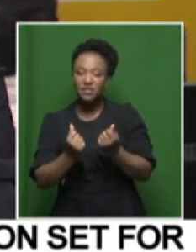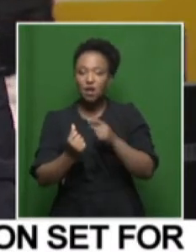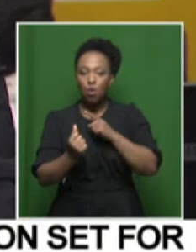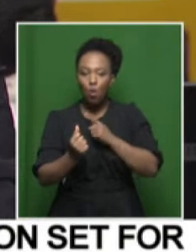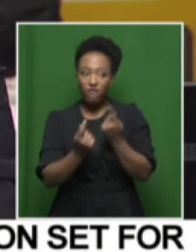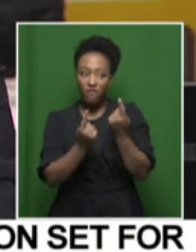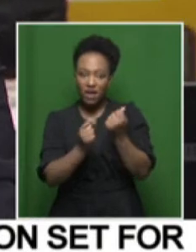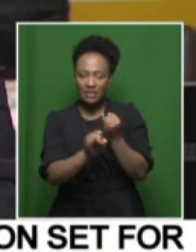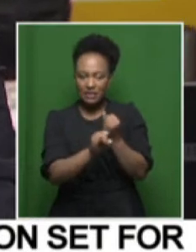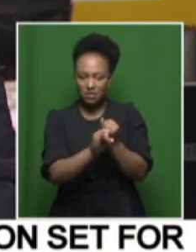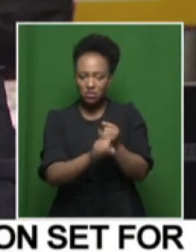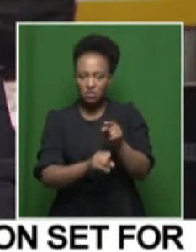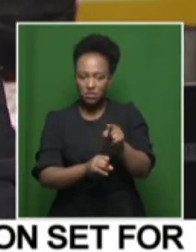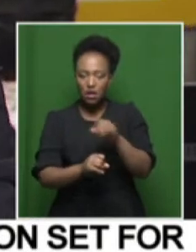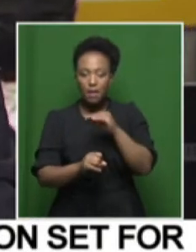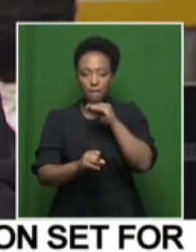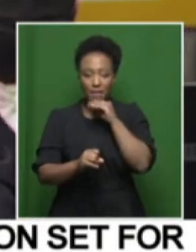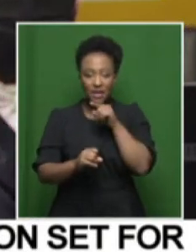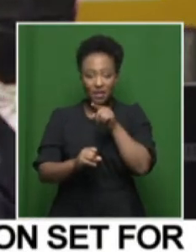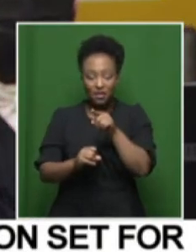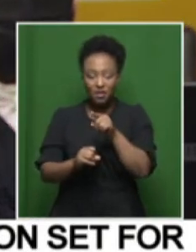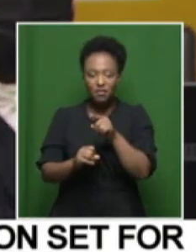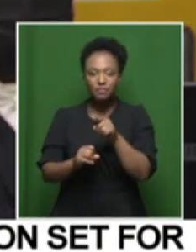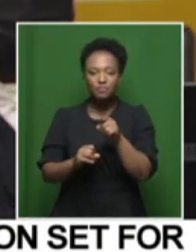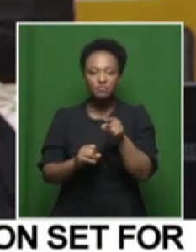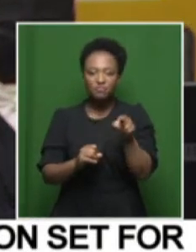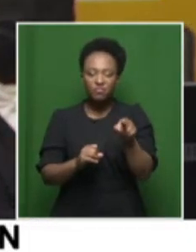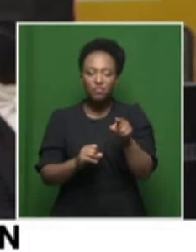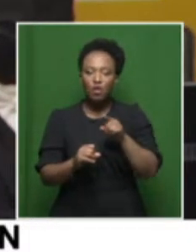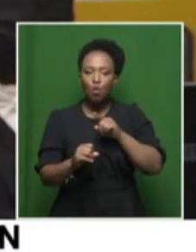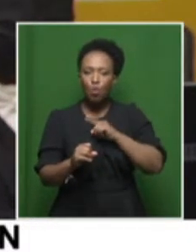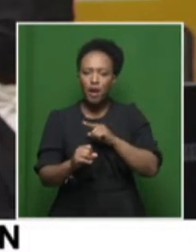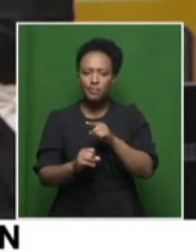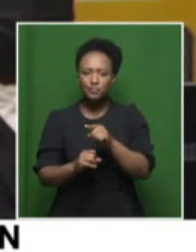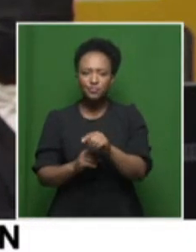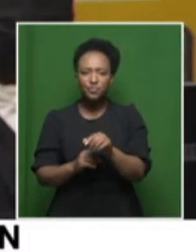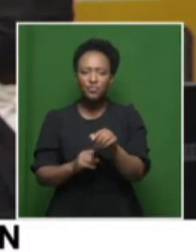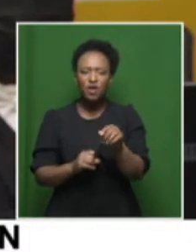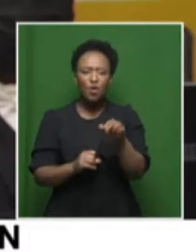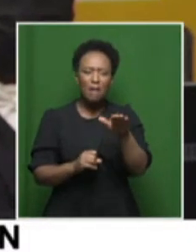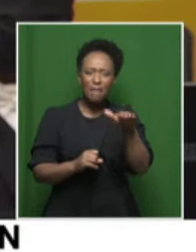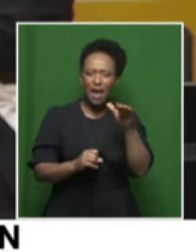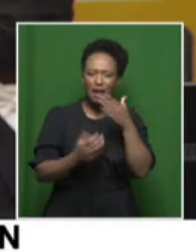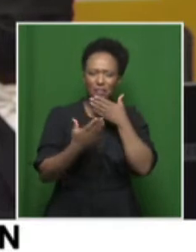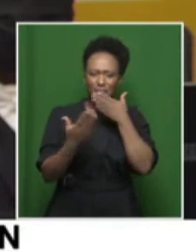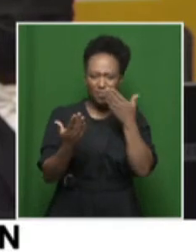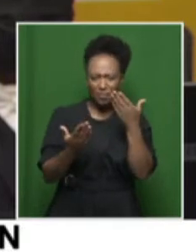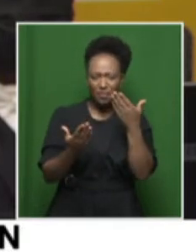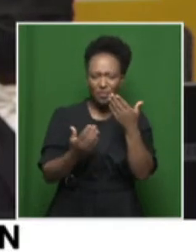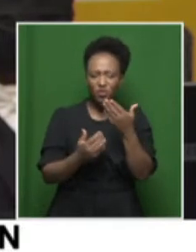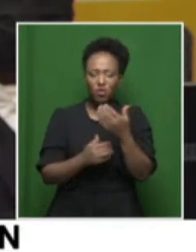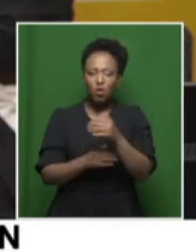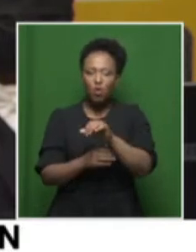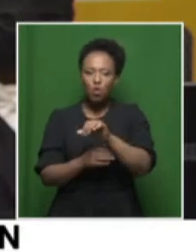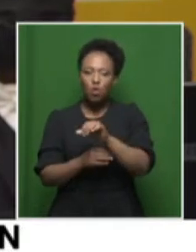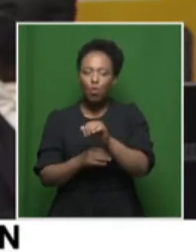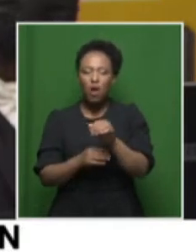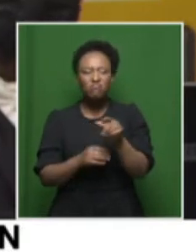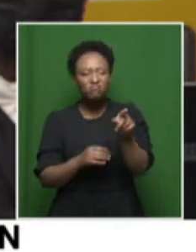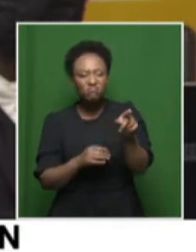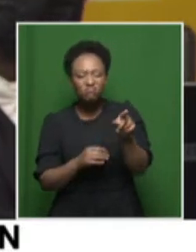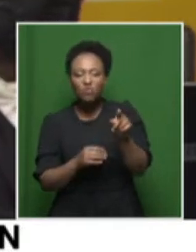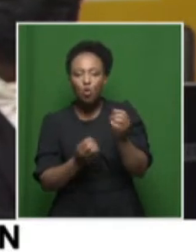institutions. This will allow access to qualifying non-bank small and medium loan